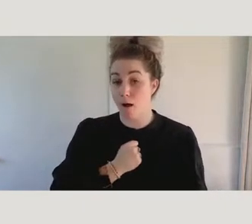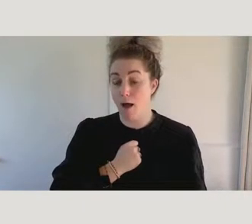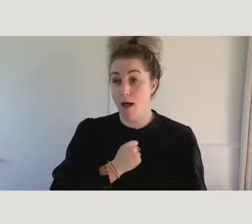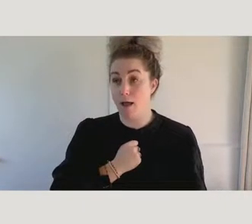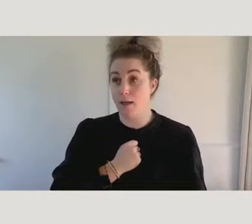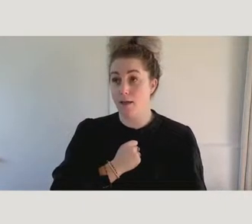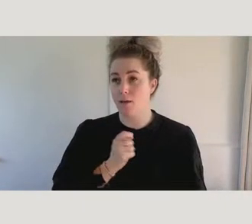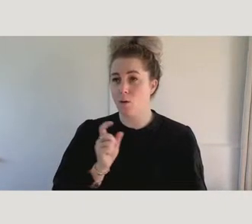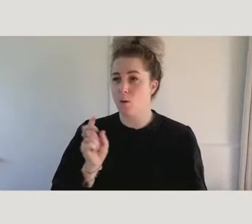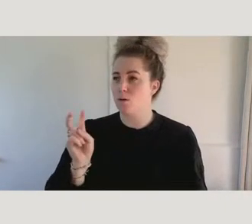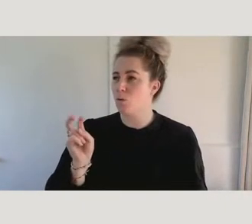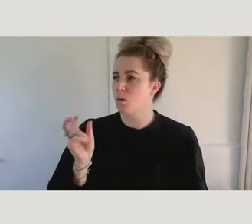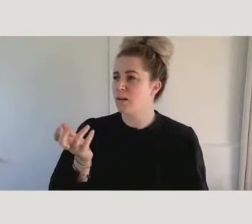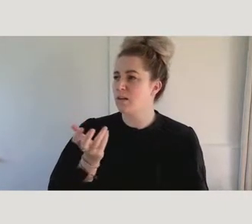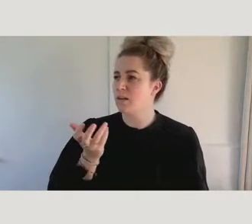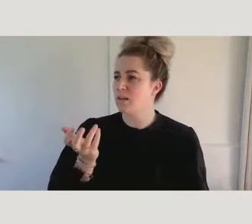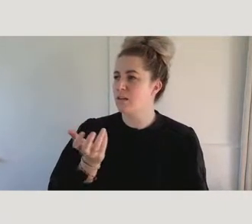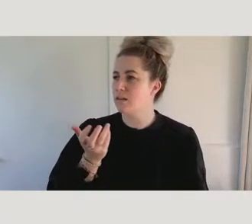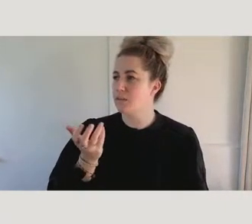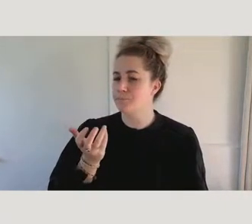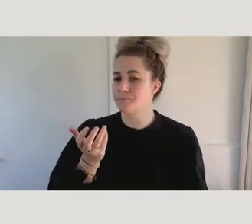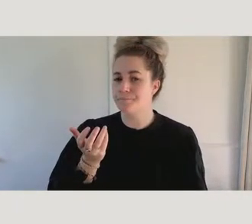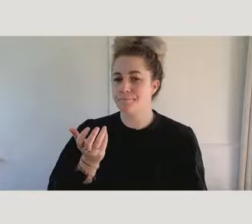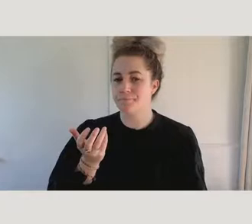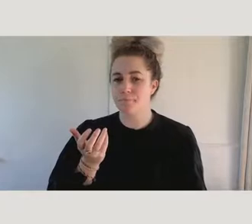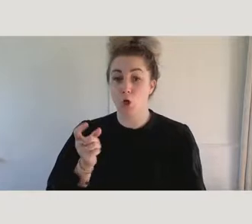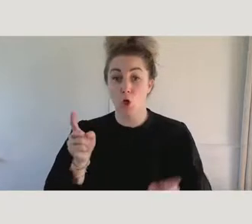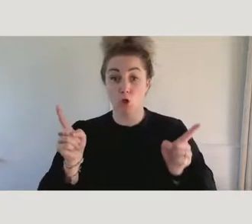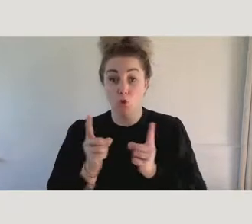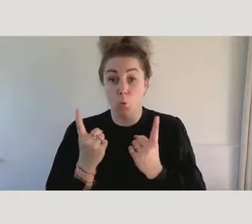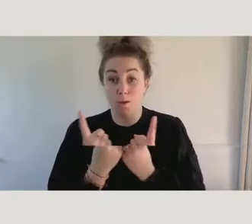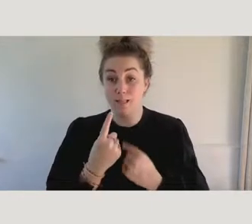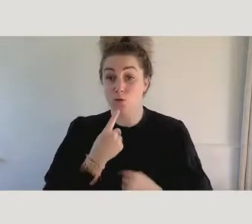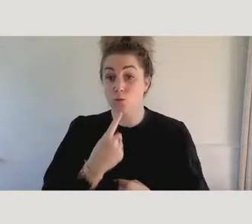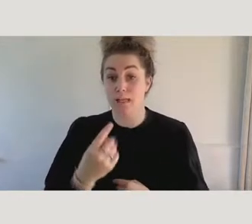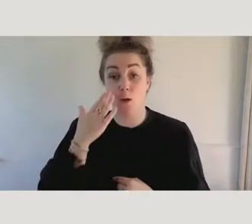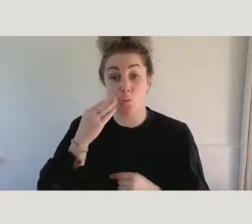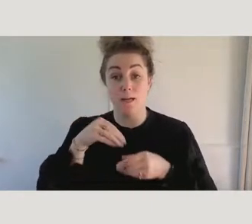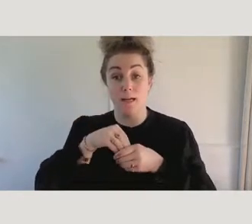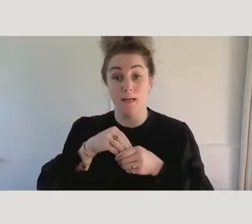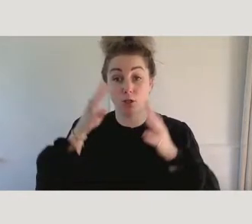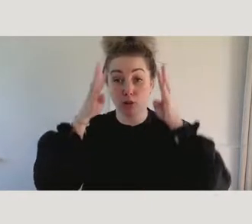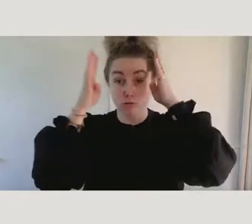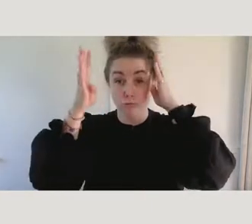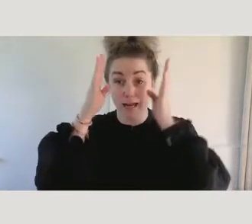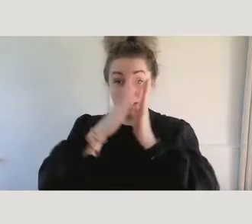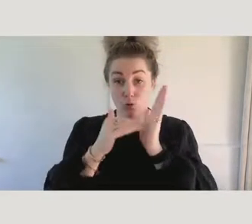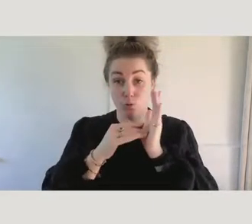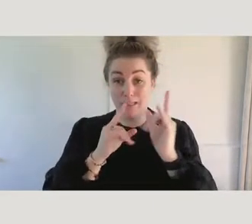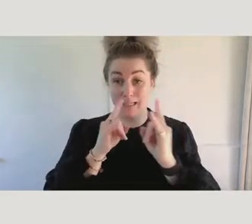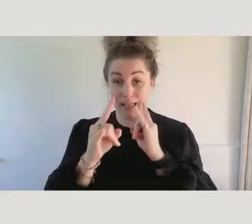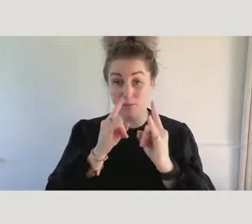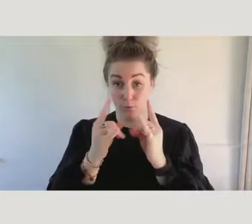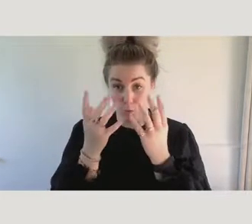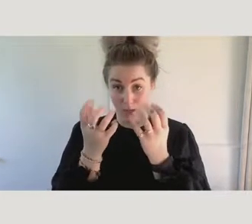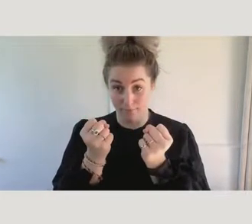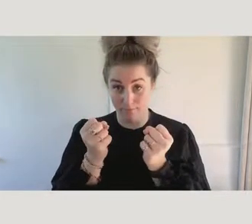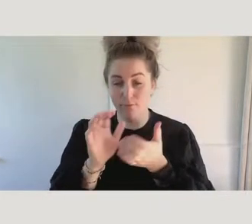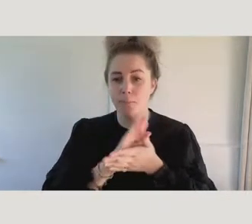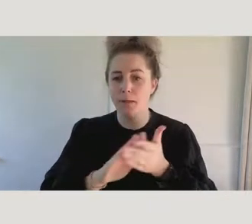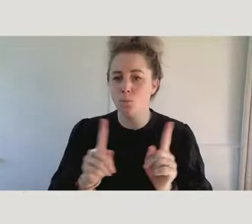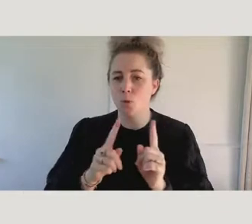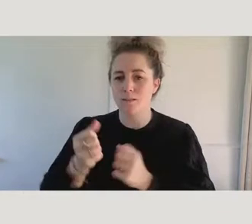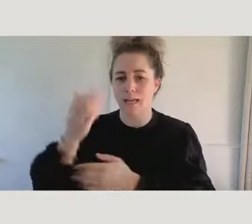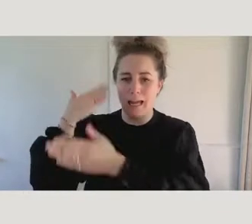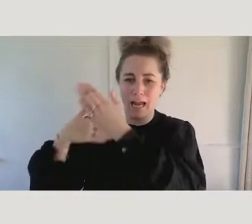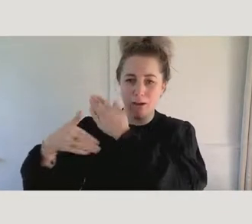um what do you call those things short things to say when I was at creative New Zealand being interviewed by the media is that our